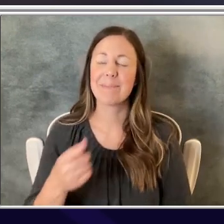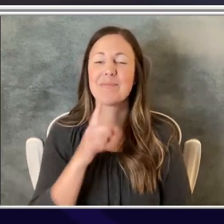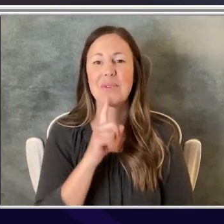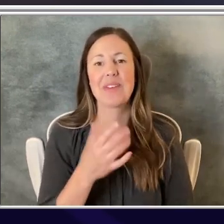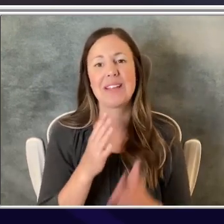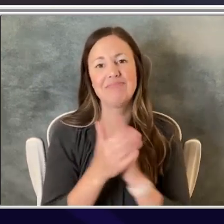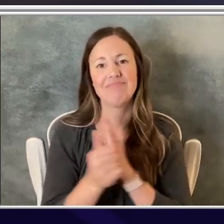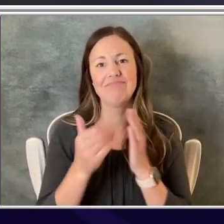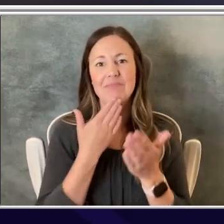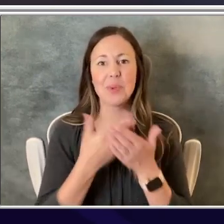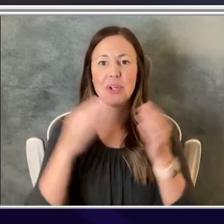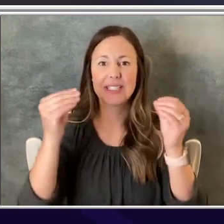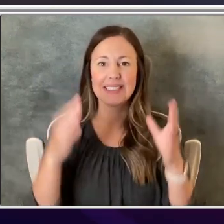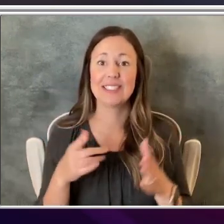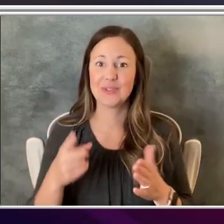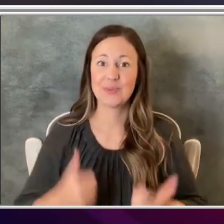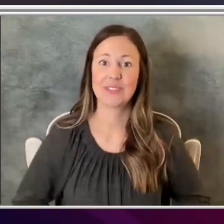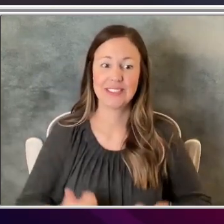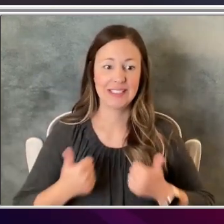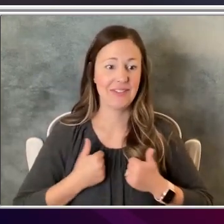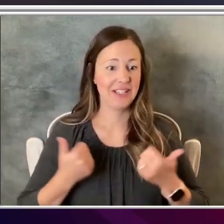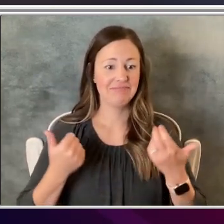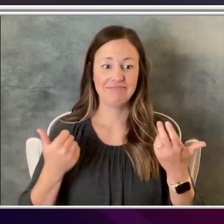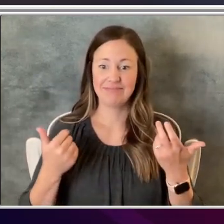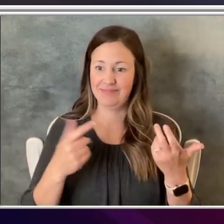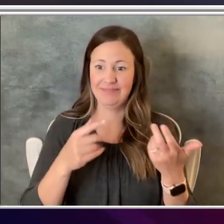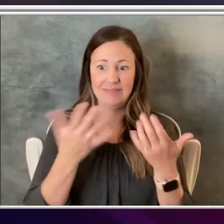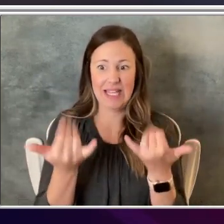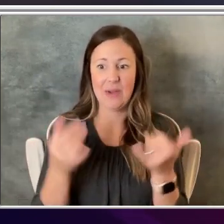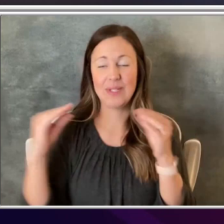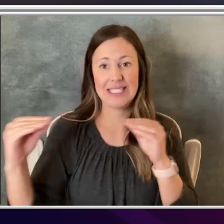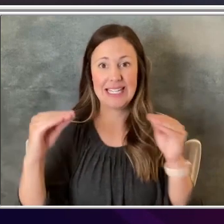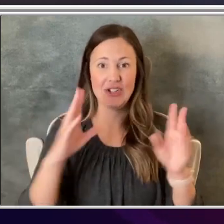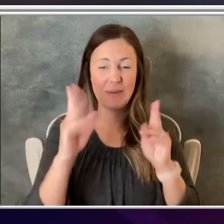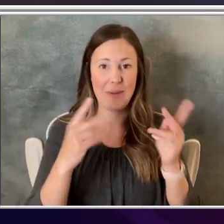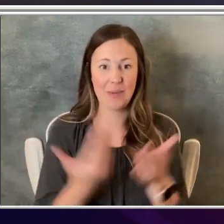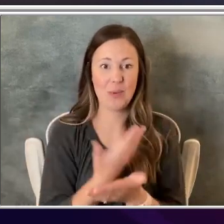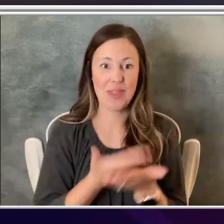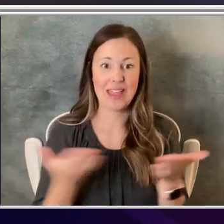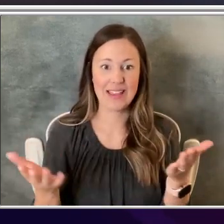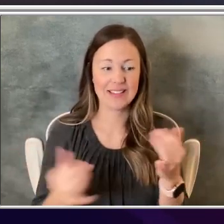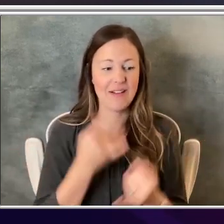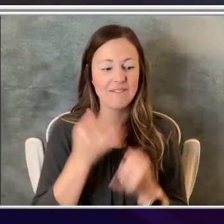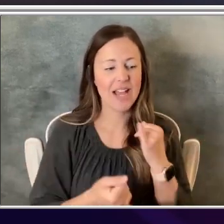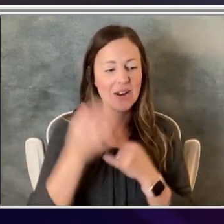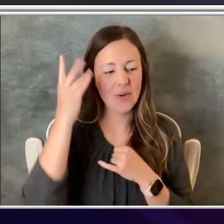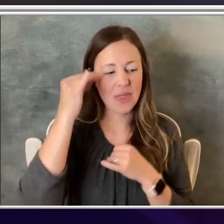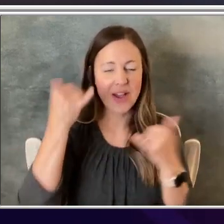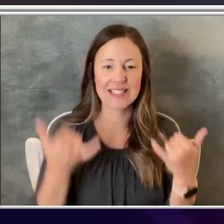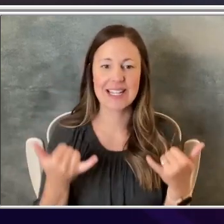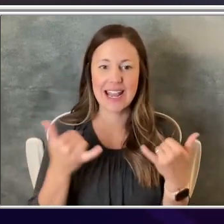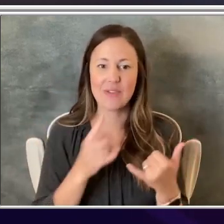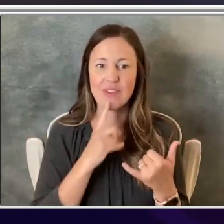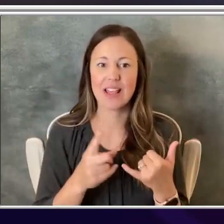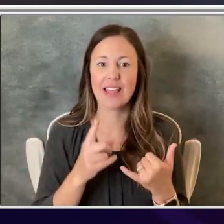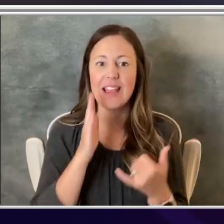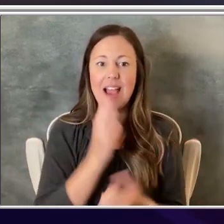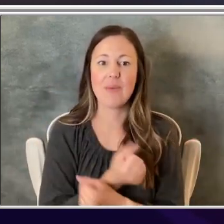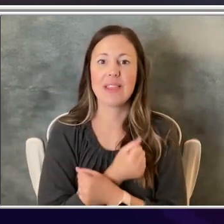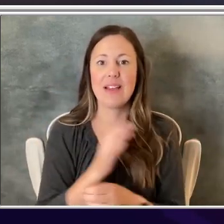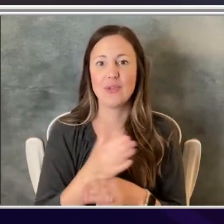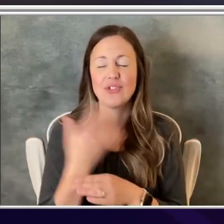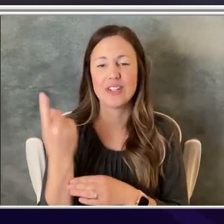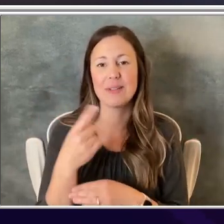your whole life is teaching people new things. For our final thoughts today, I would love to share something, Brittany, that you